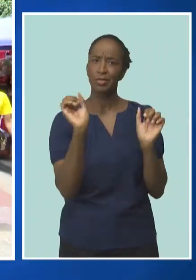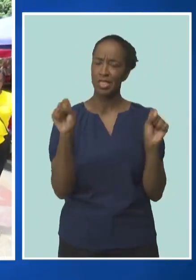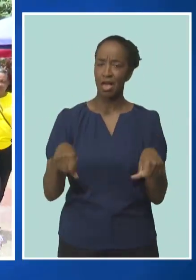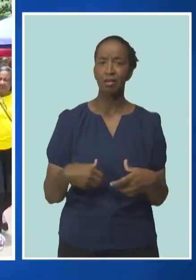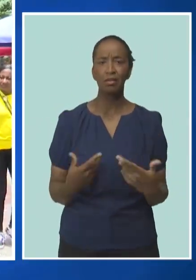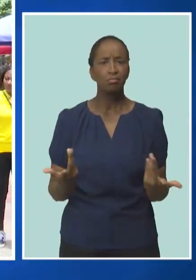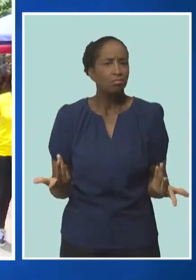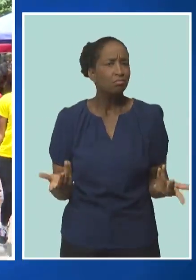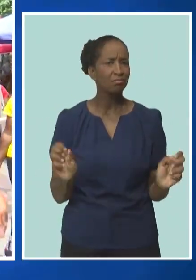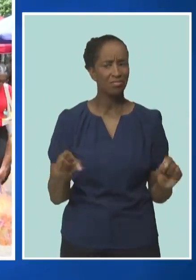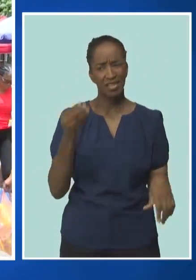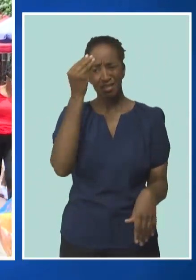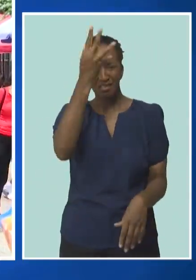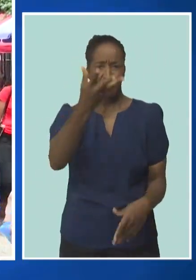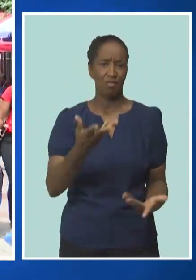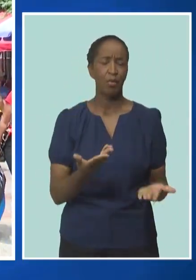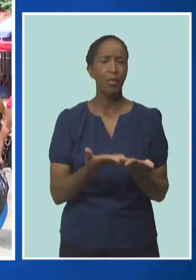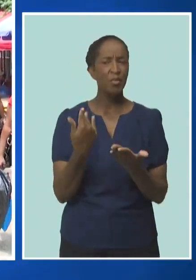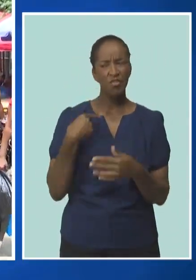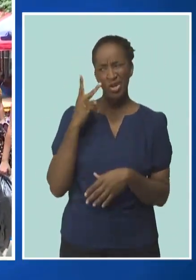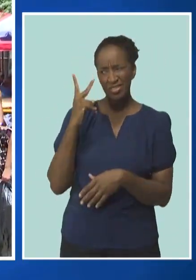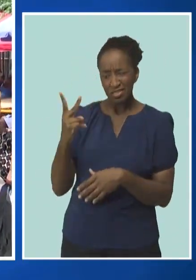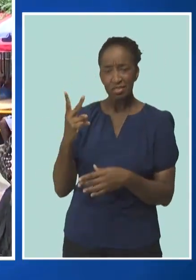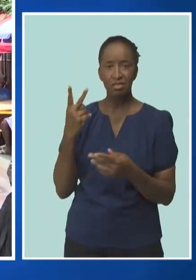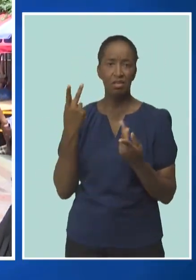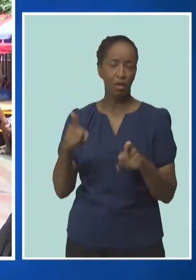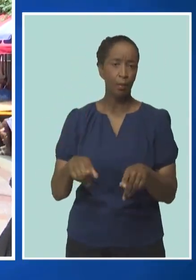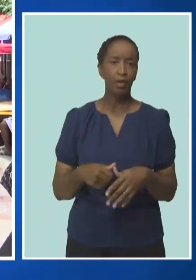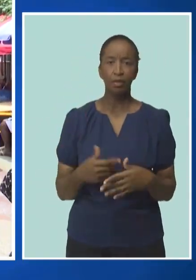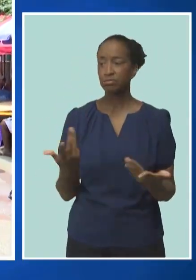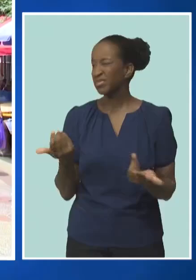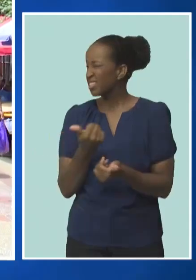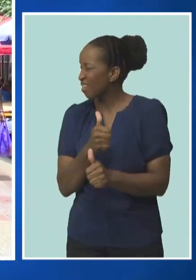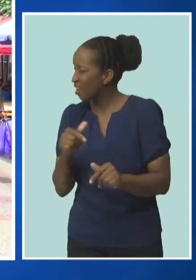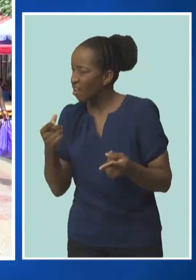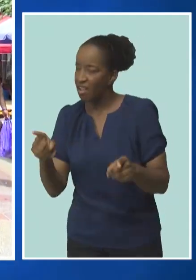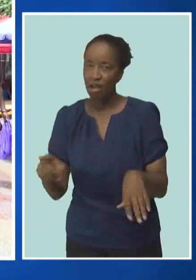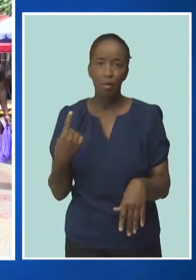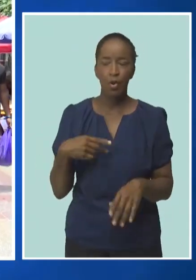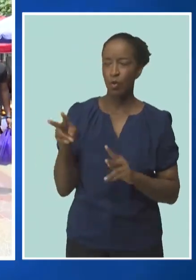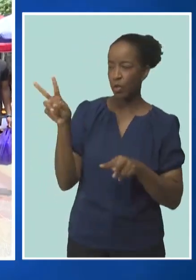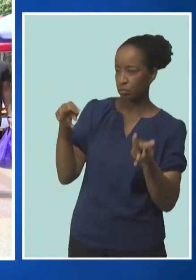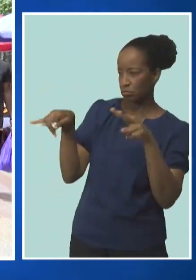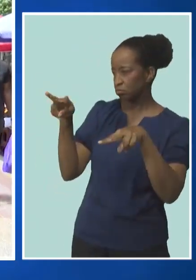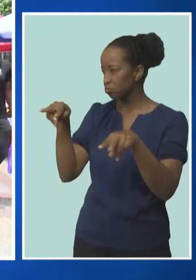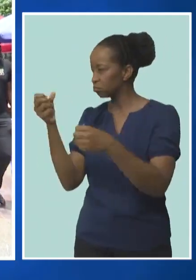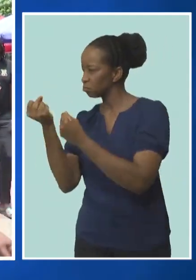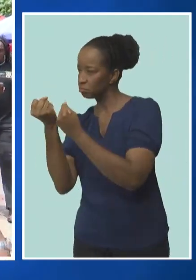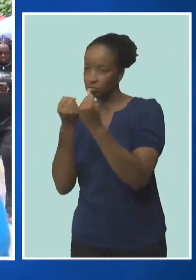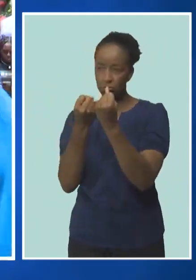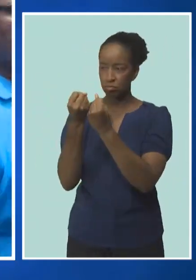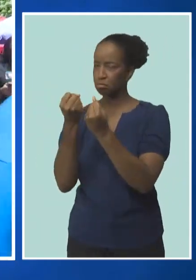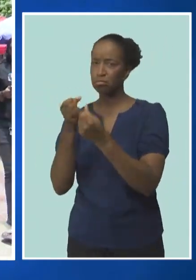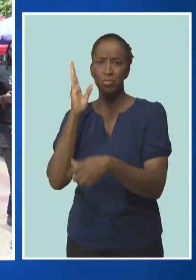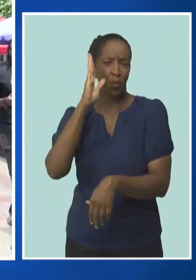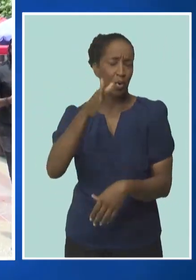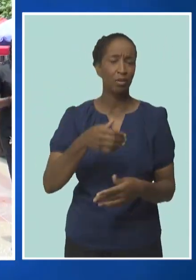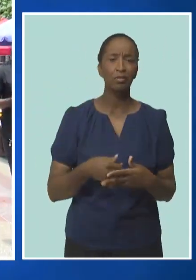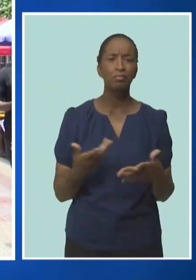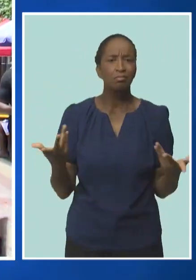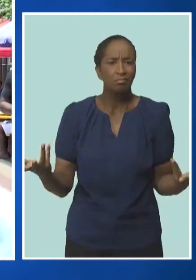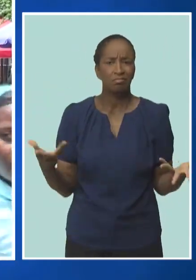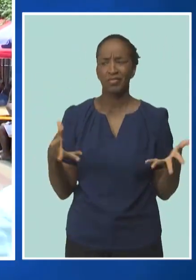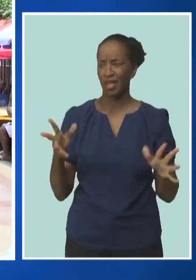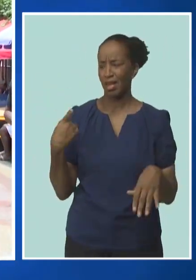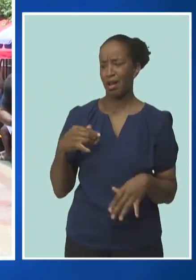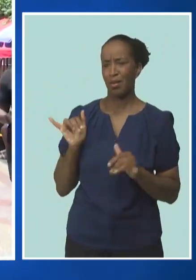I could tell you that from personal experience. Anything happen out here, we support, we can look out and we're going to be here. So allow the